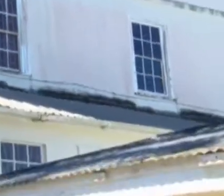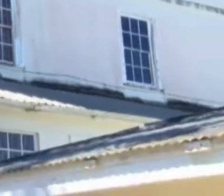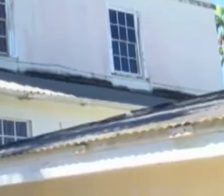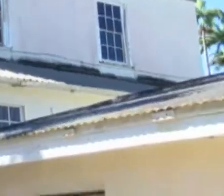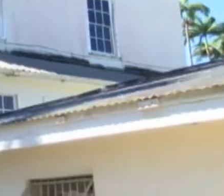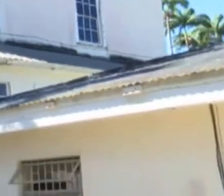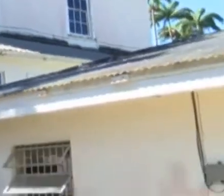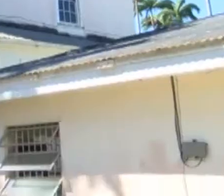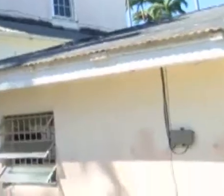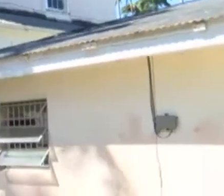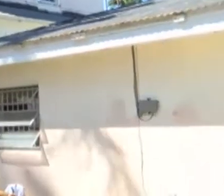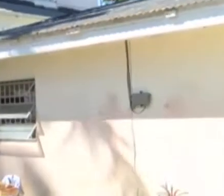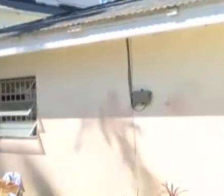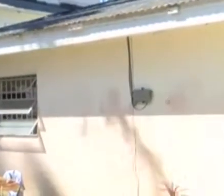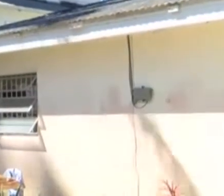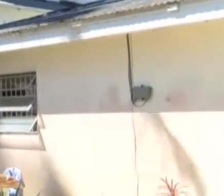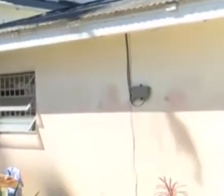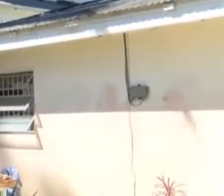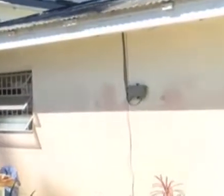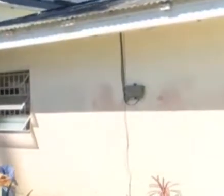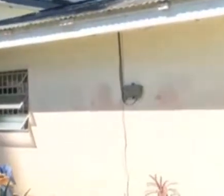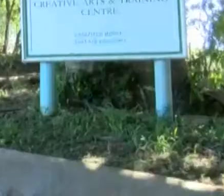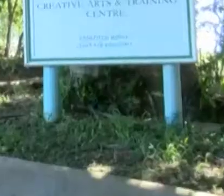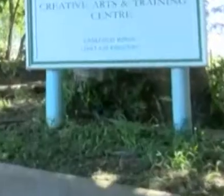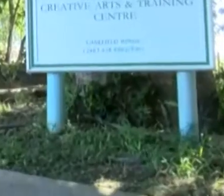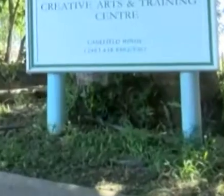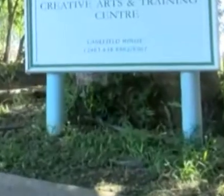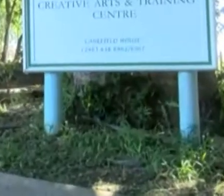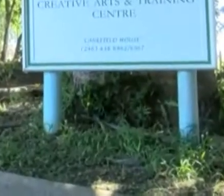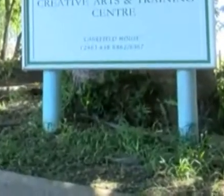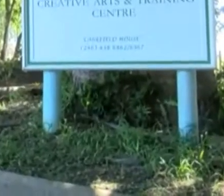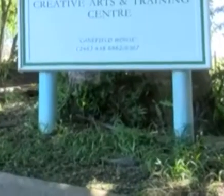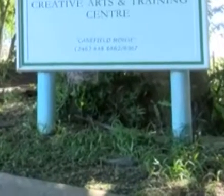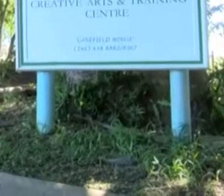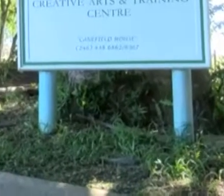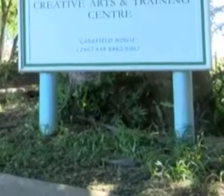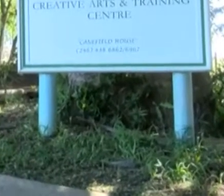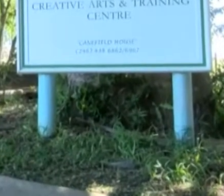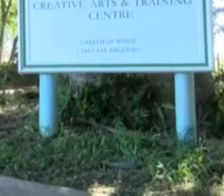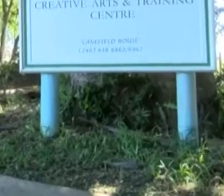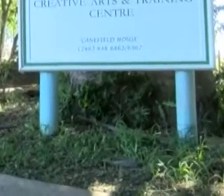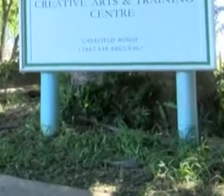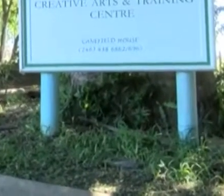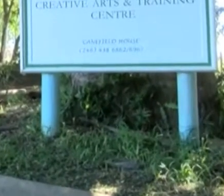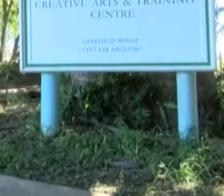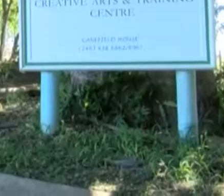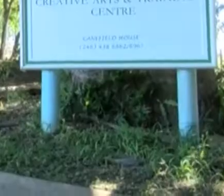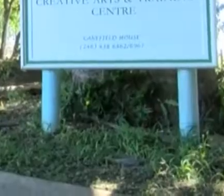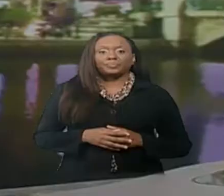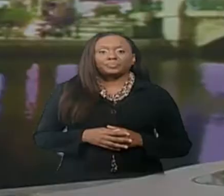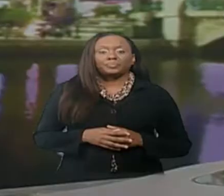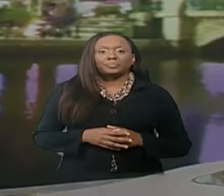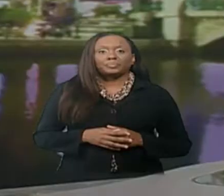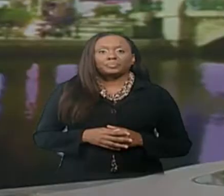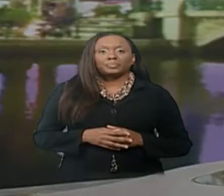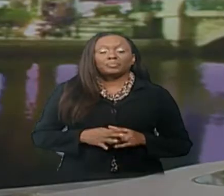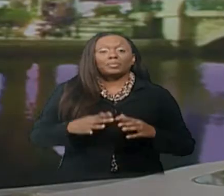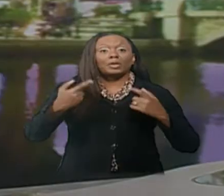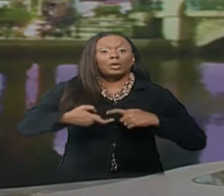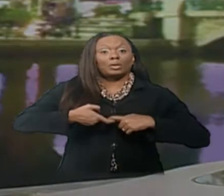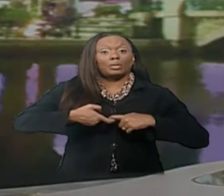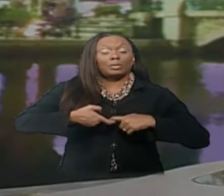success with its students. While the classes are small, our students are catered to continually. The teachers make sure that